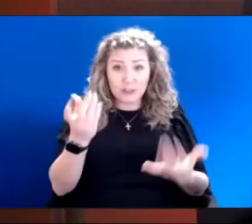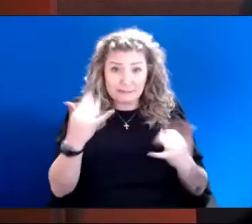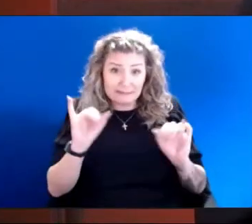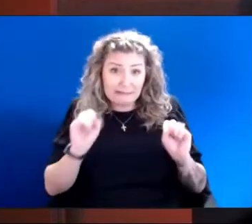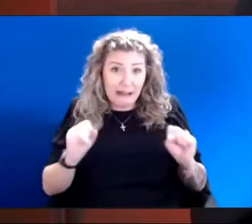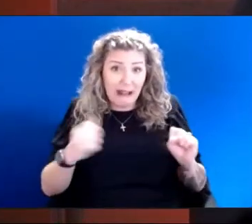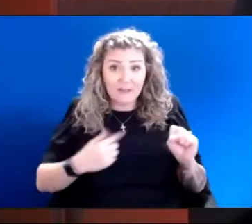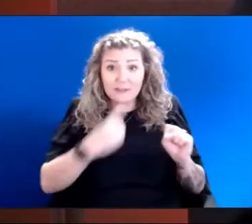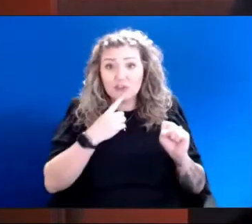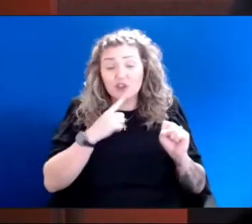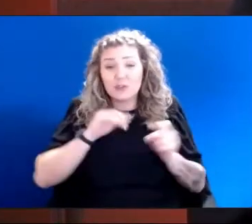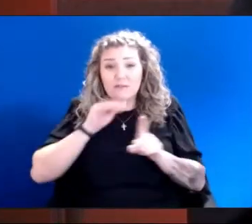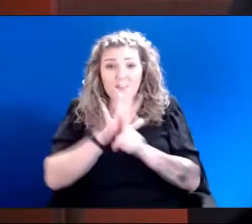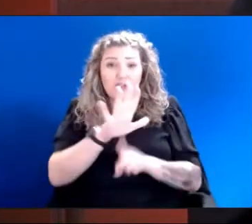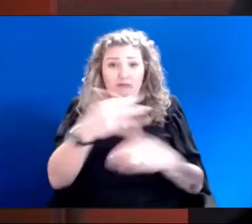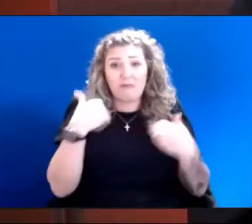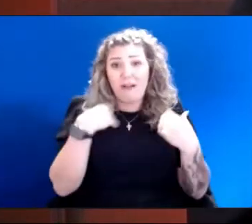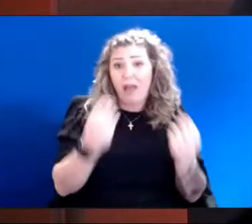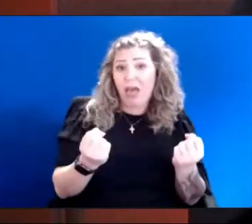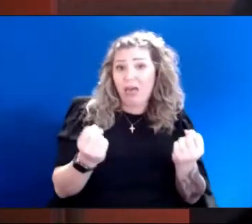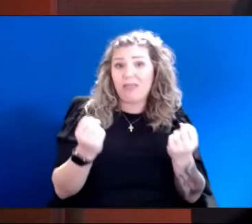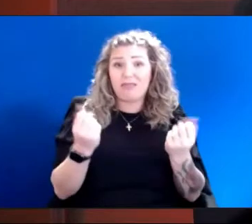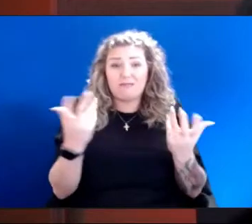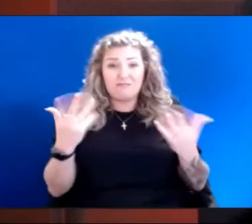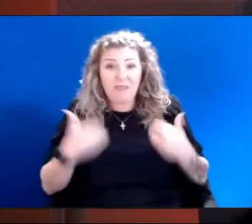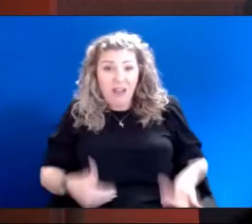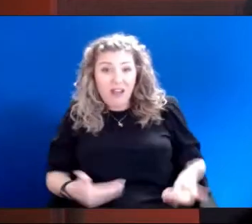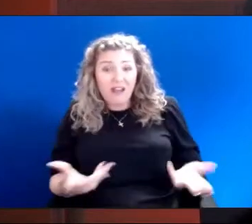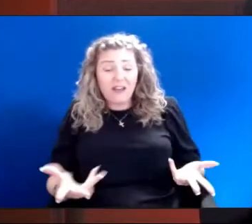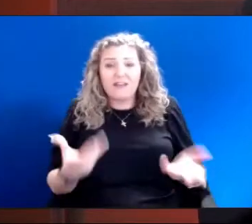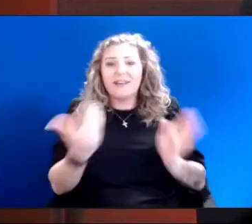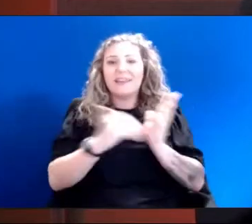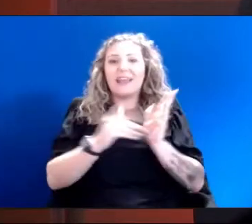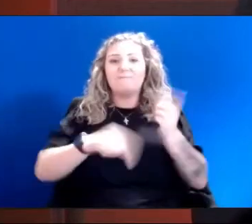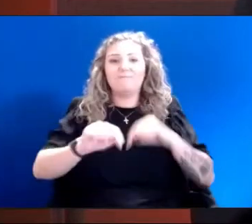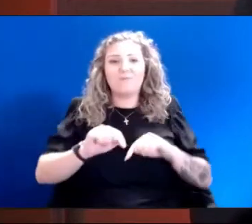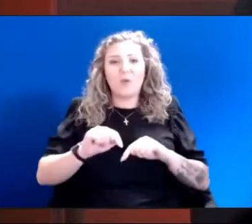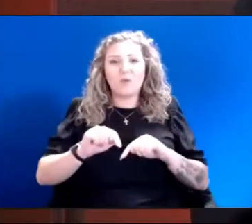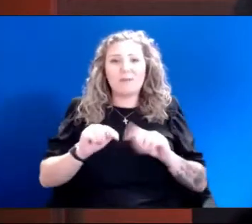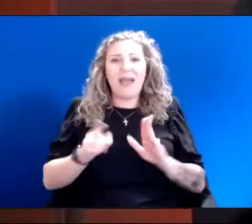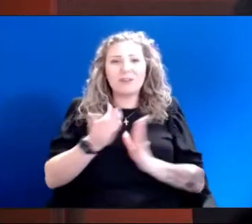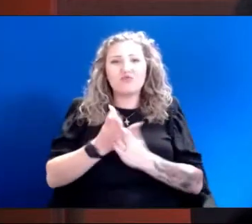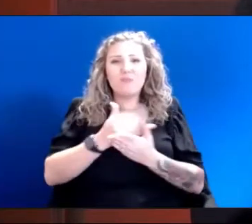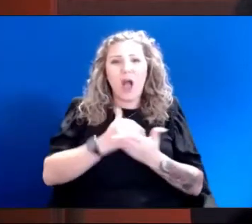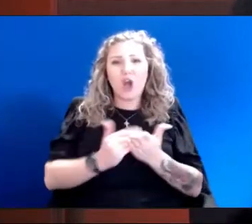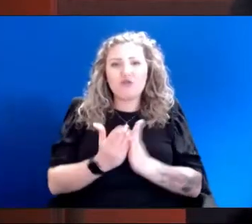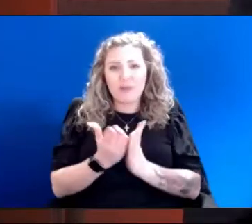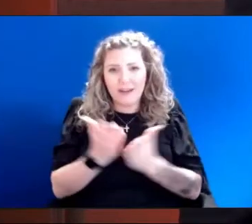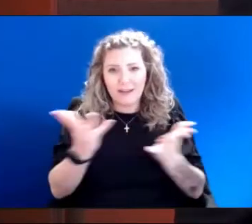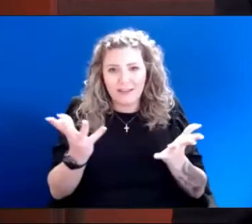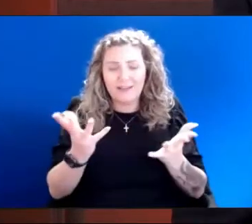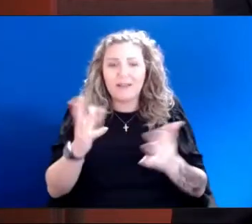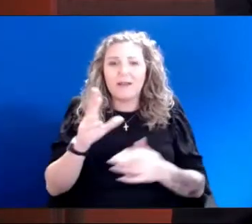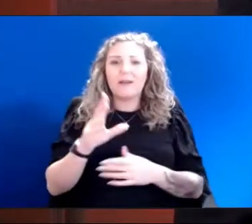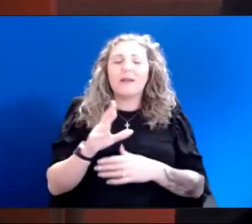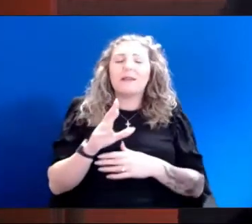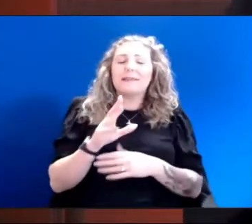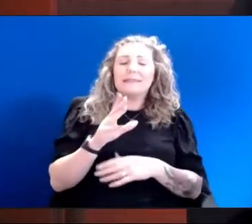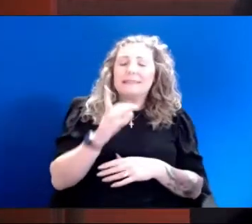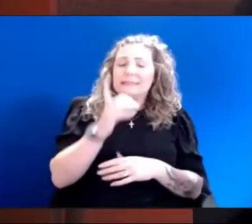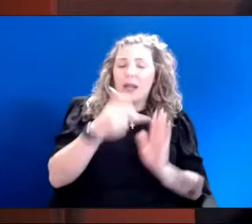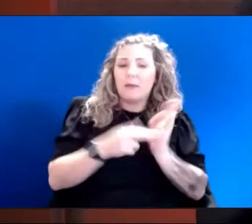and your wellness. And so again, it's just going to come back to moderation. There's nothing says that at the end of the day you can't have a little